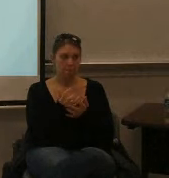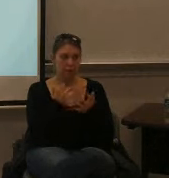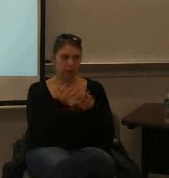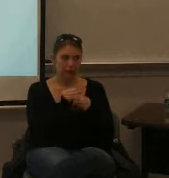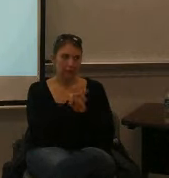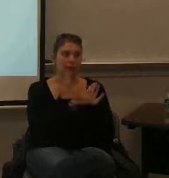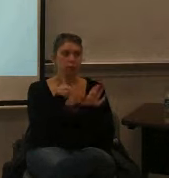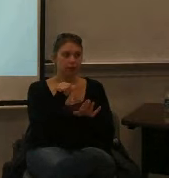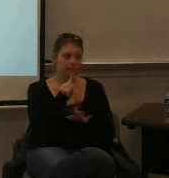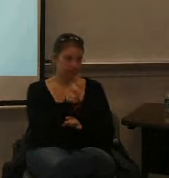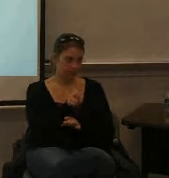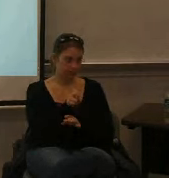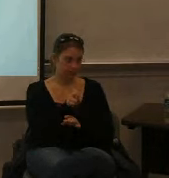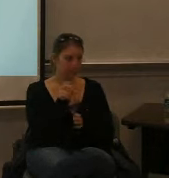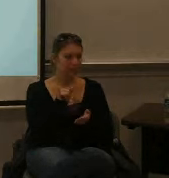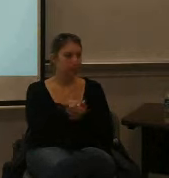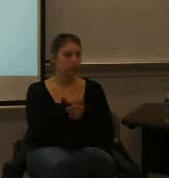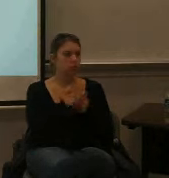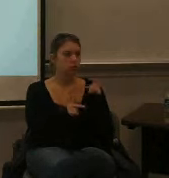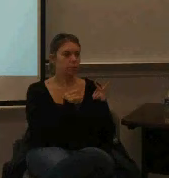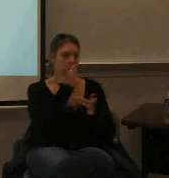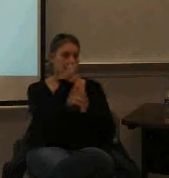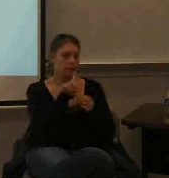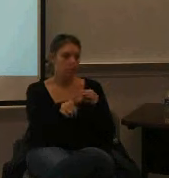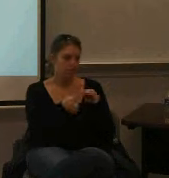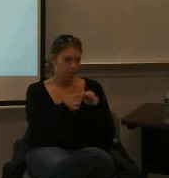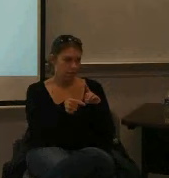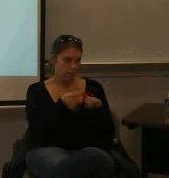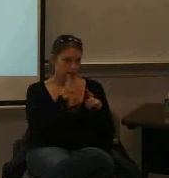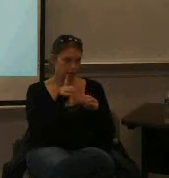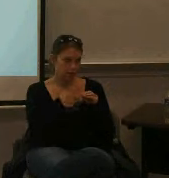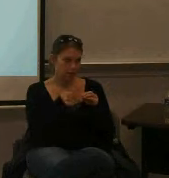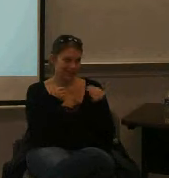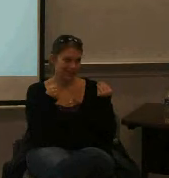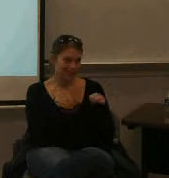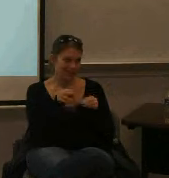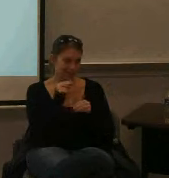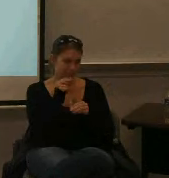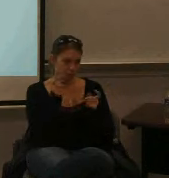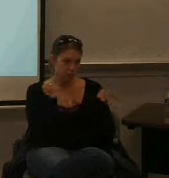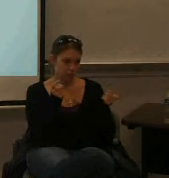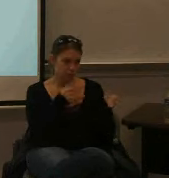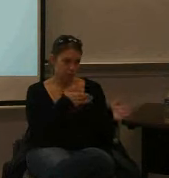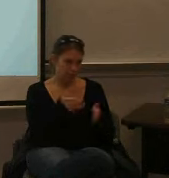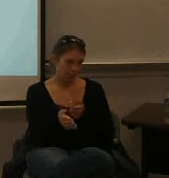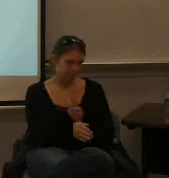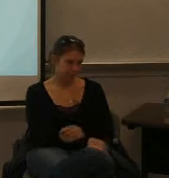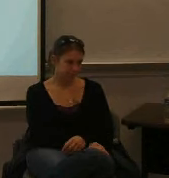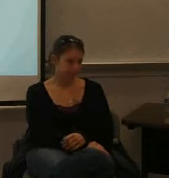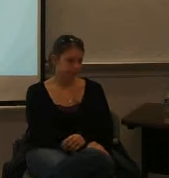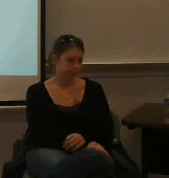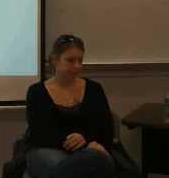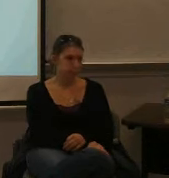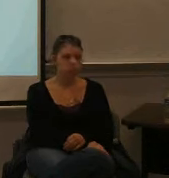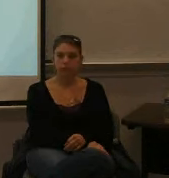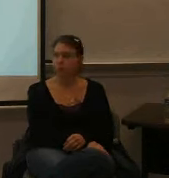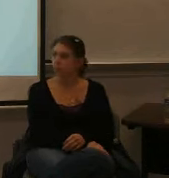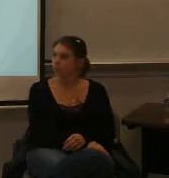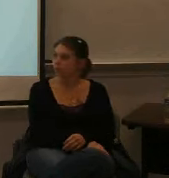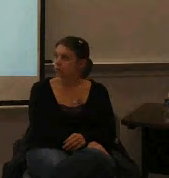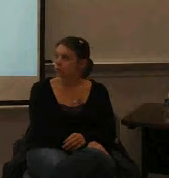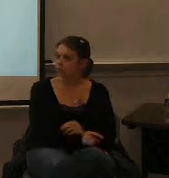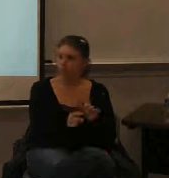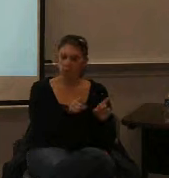of a lake. And that's what people care about when it comes to selling nutrient control plans and that kind of thing.